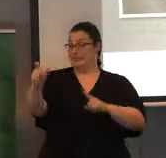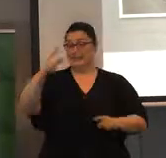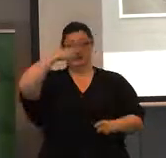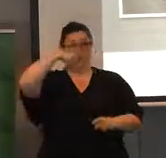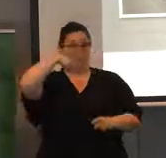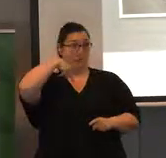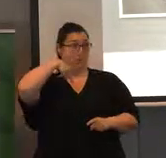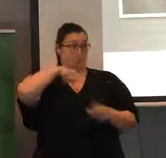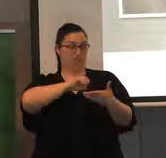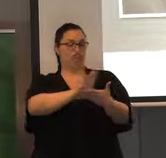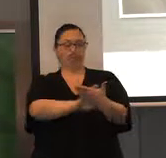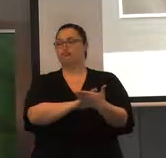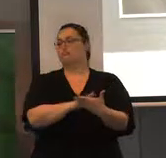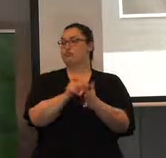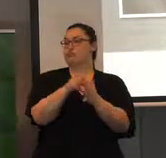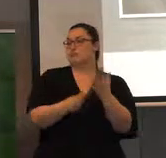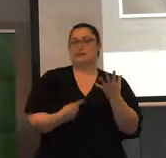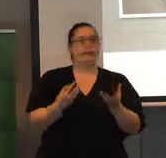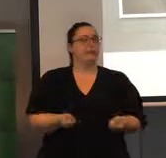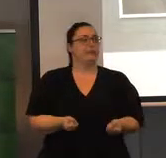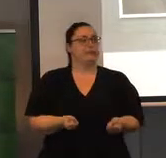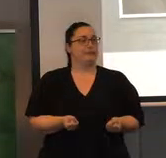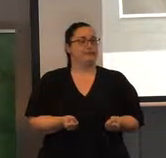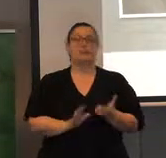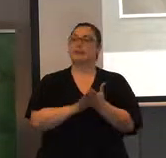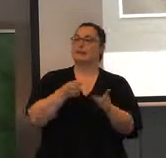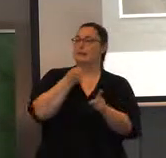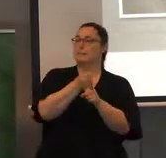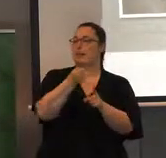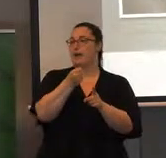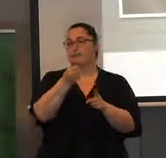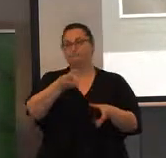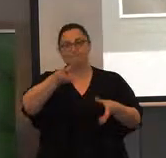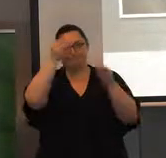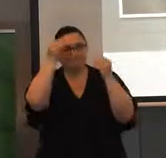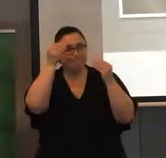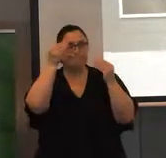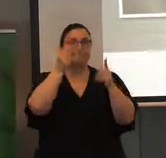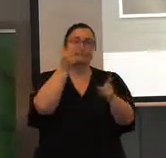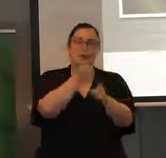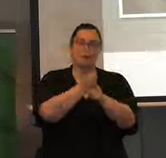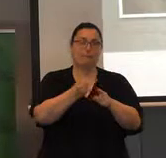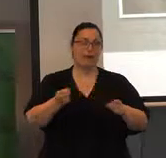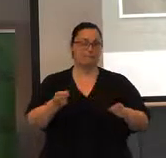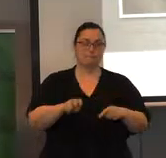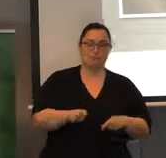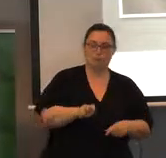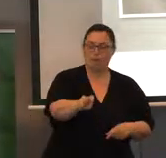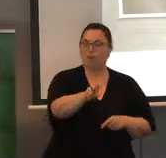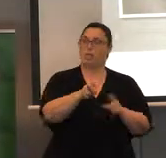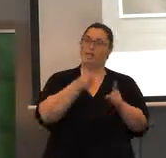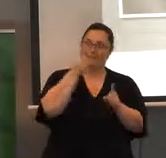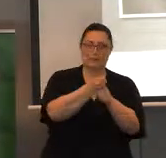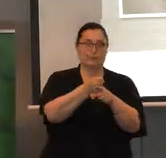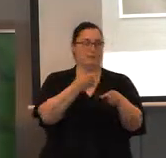of the population registered as having a disability that in some way affected their education, their mobility, or